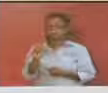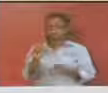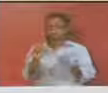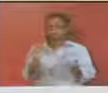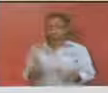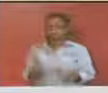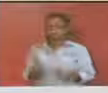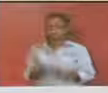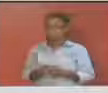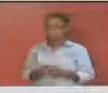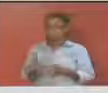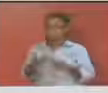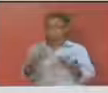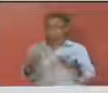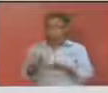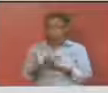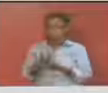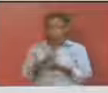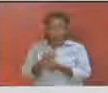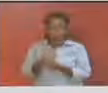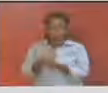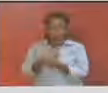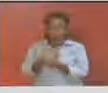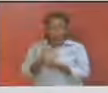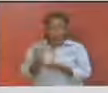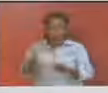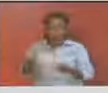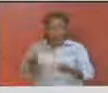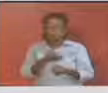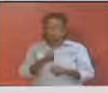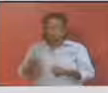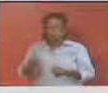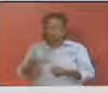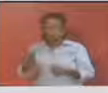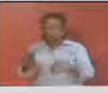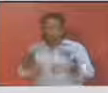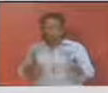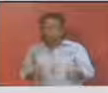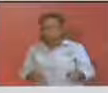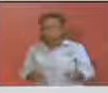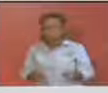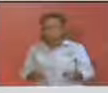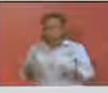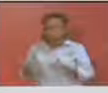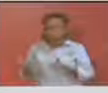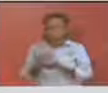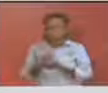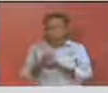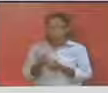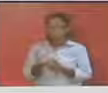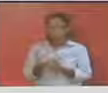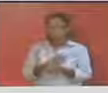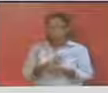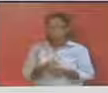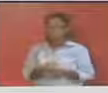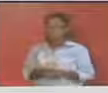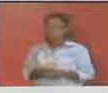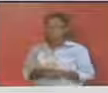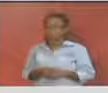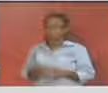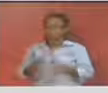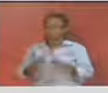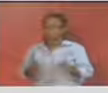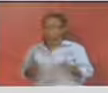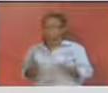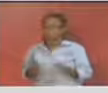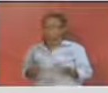individual, one example of the Brazilian variant in an individual on a ship who did not come to shore. Amongst the other